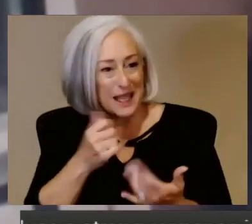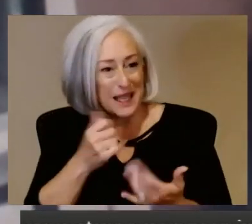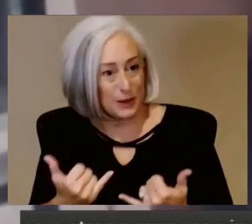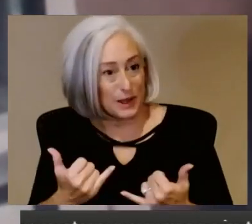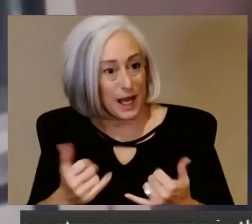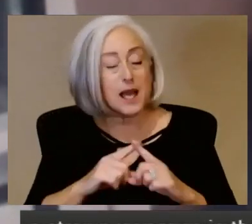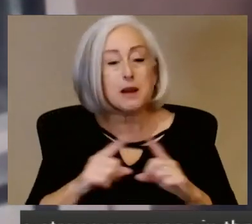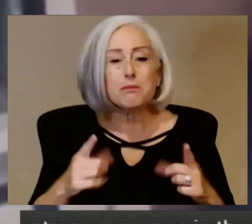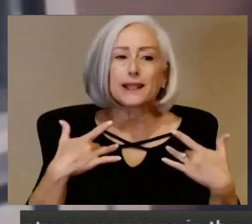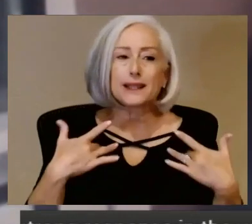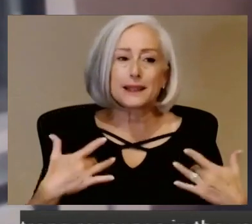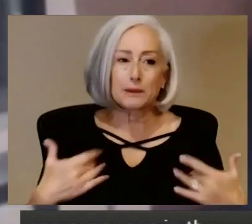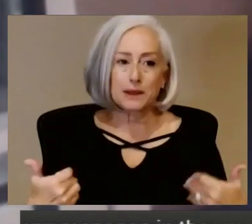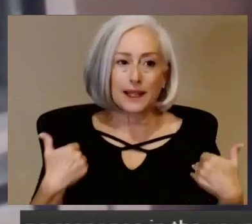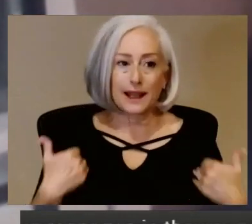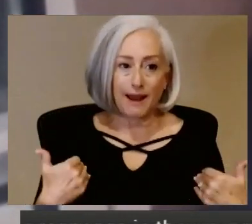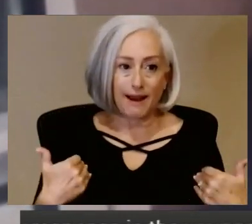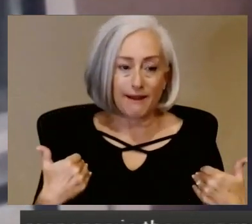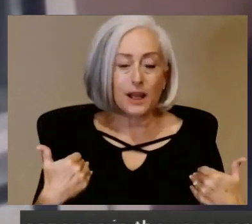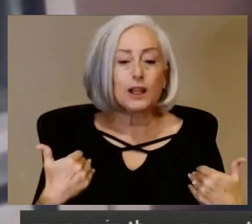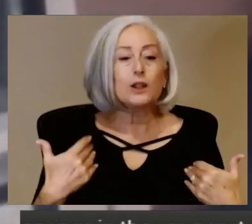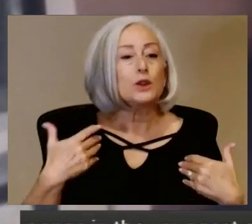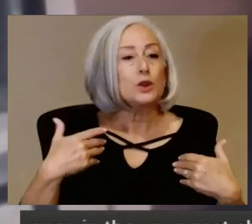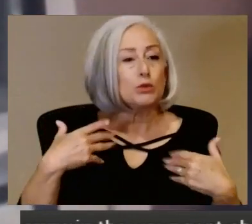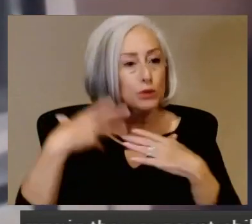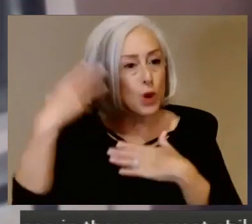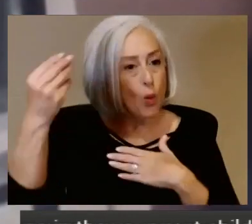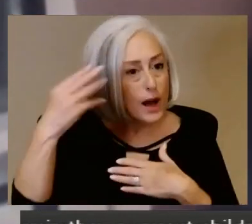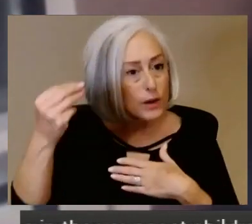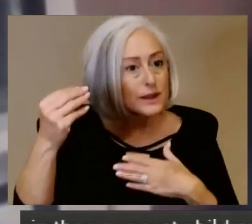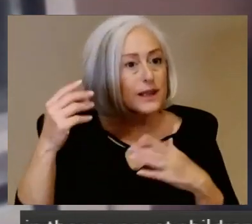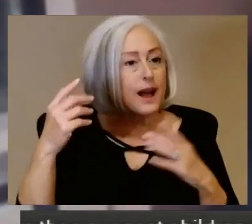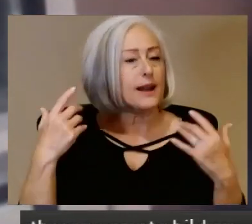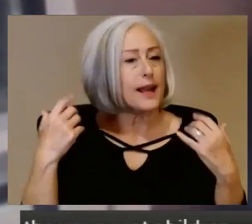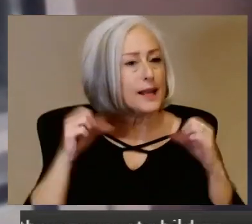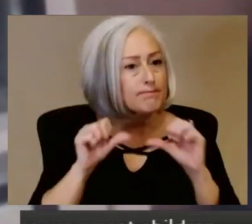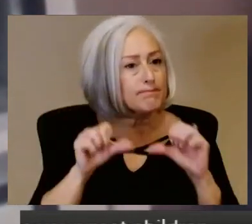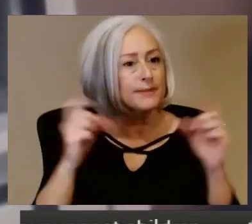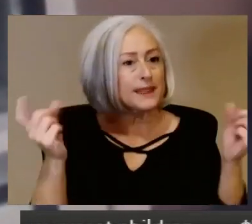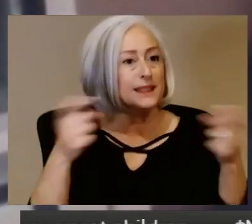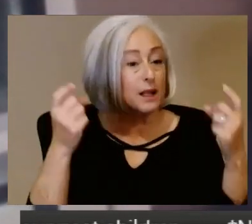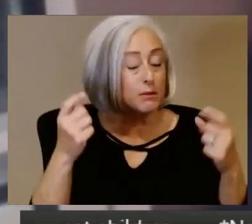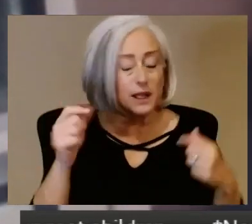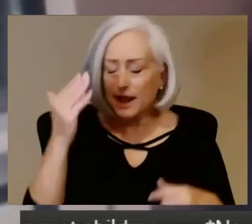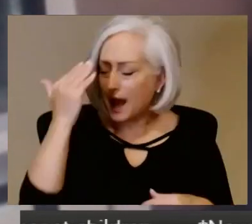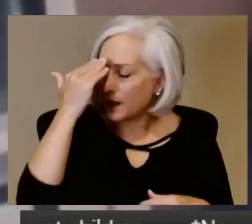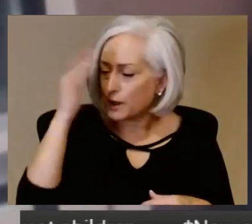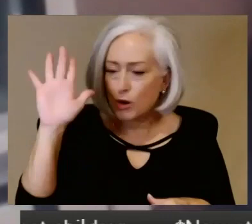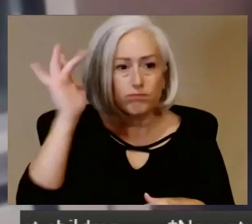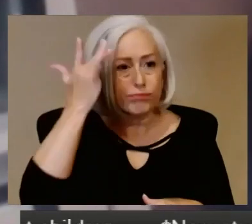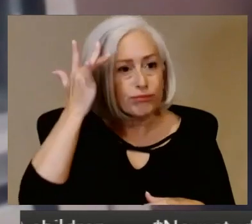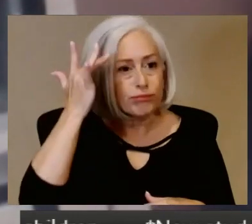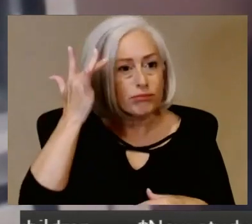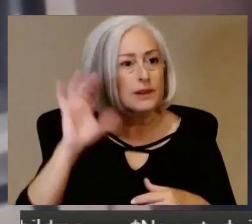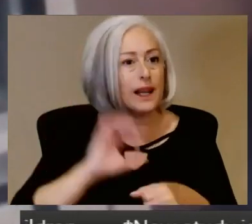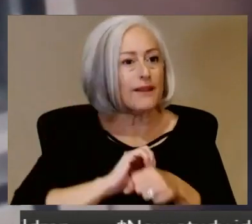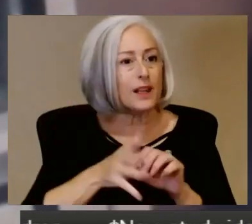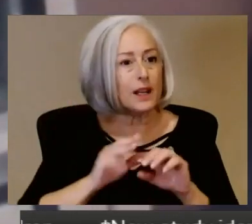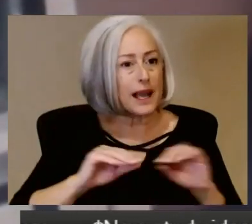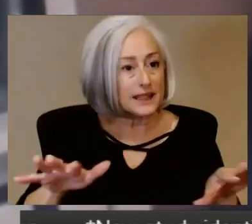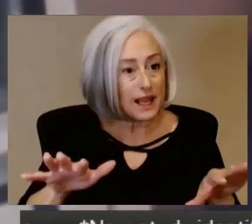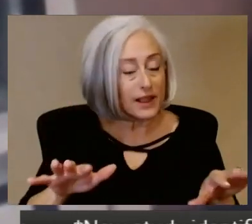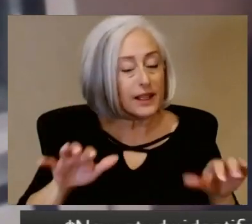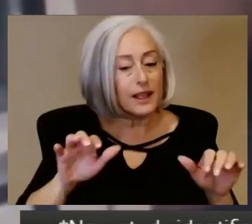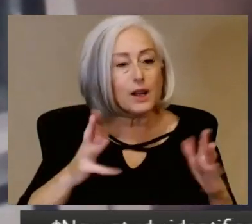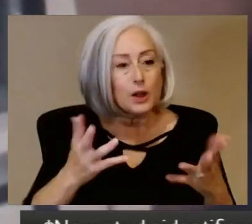time, to move your gatherings outside and still celebrate, because I know we're all tired of this pandemic and we're ready to move on to normal. We can approach a lot